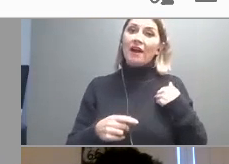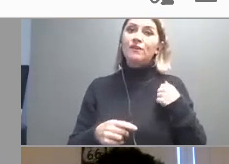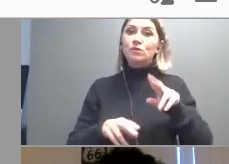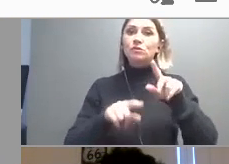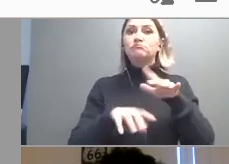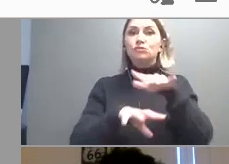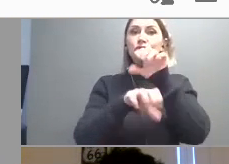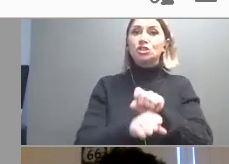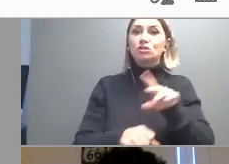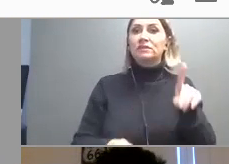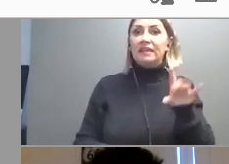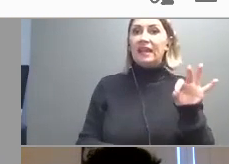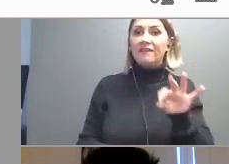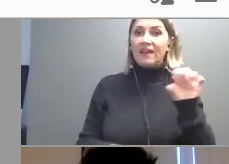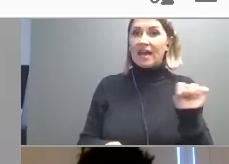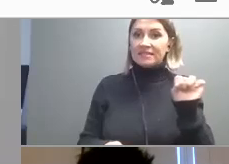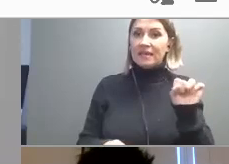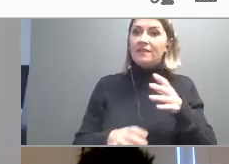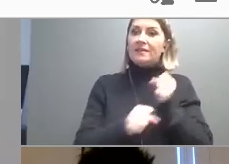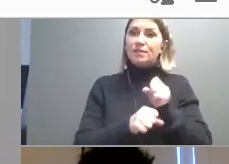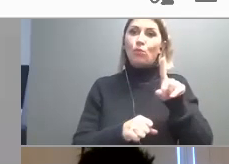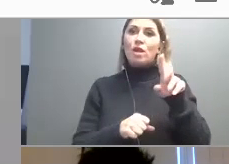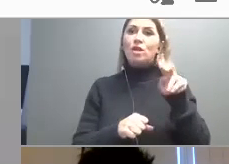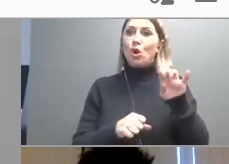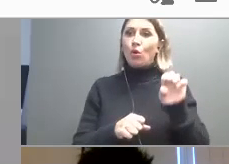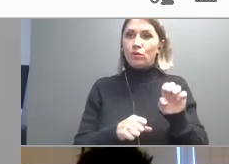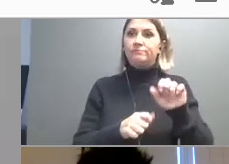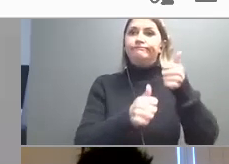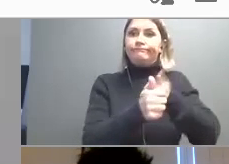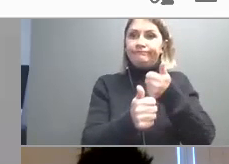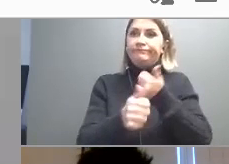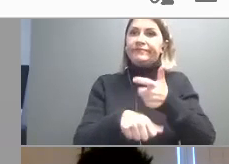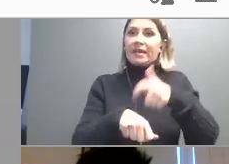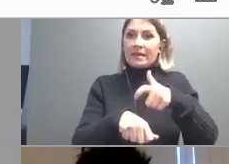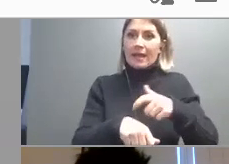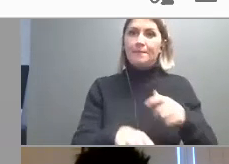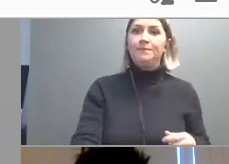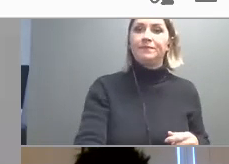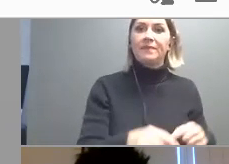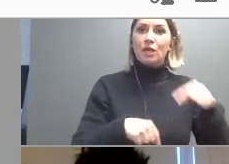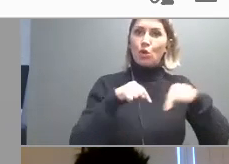algorithm that takes one node at a time. So let me go back to that particular